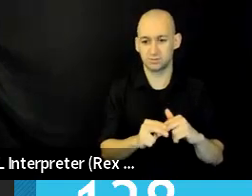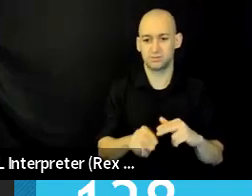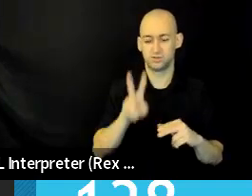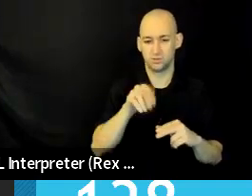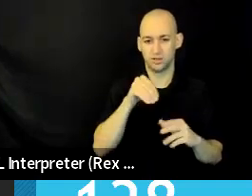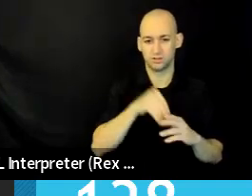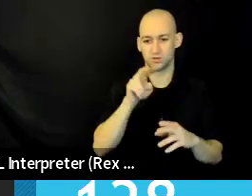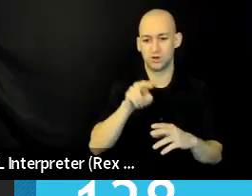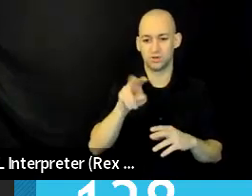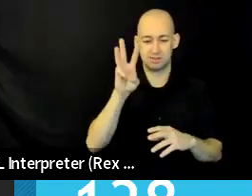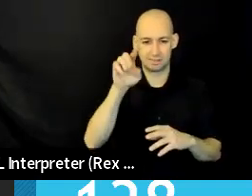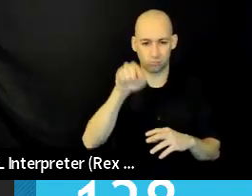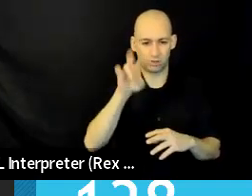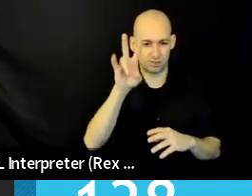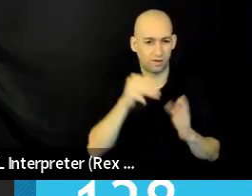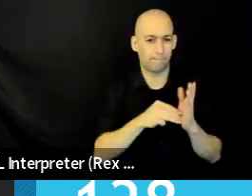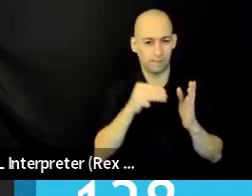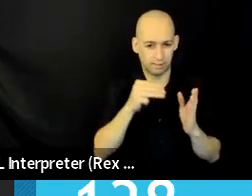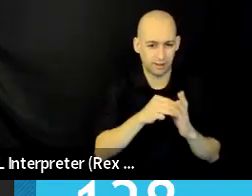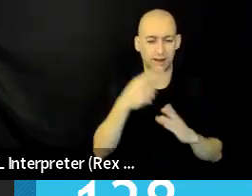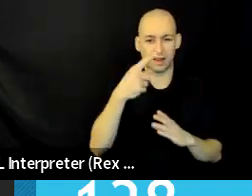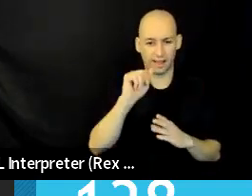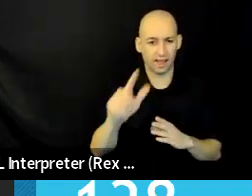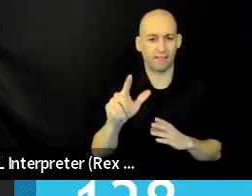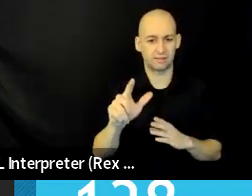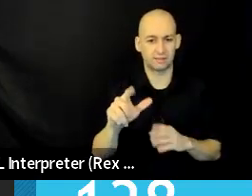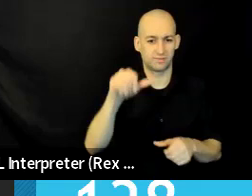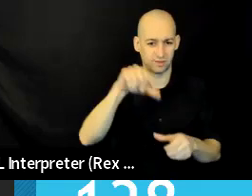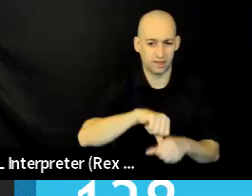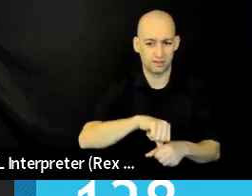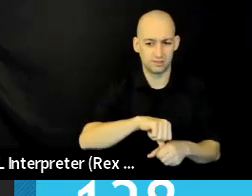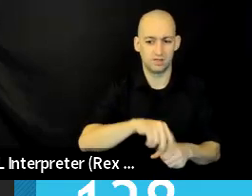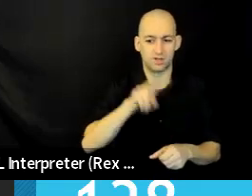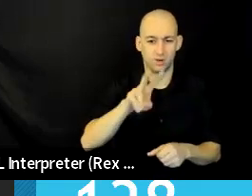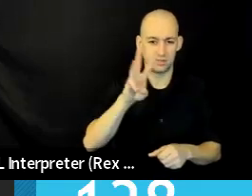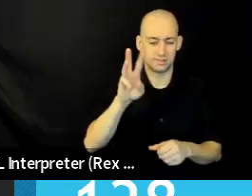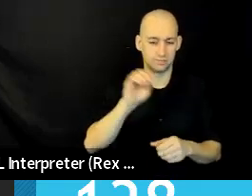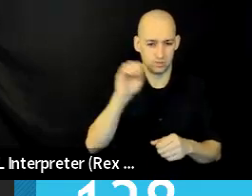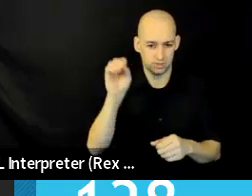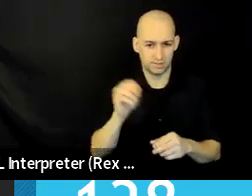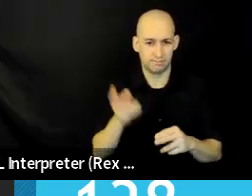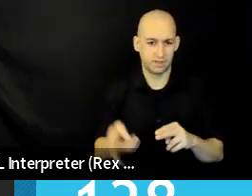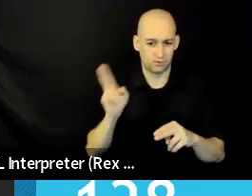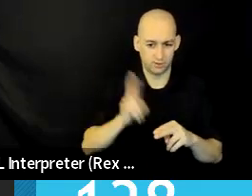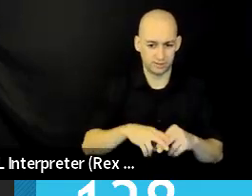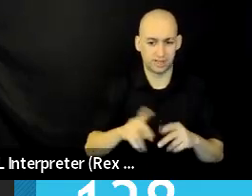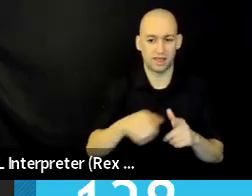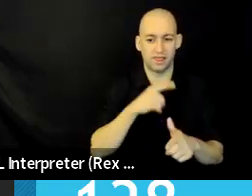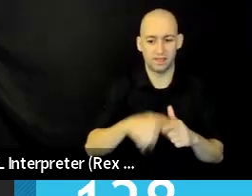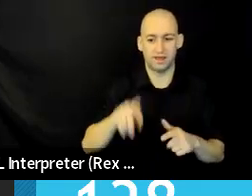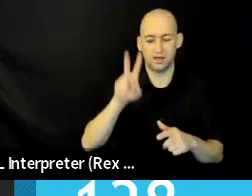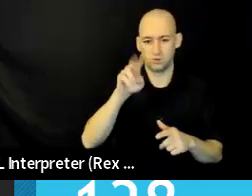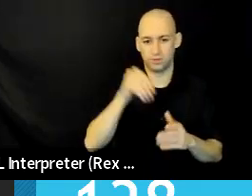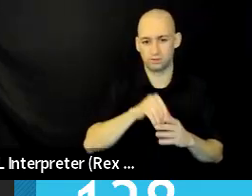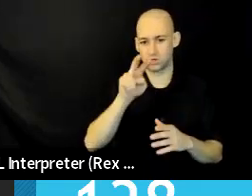did 6.7 million gallons. That's a 26% increase from the prior year. And